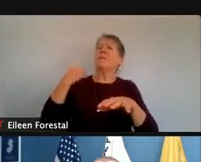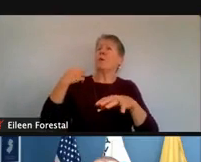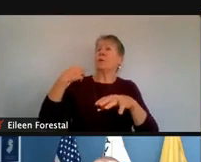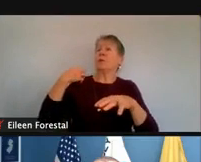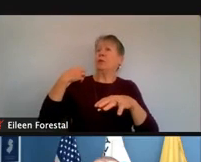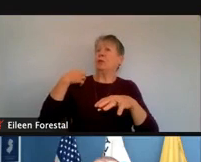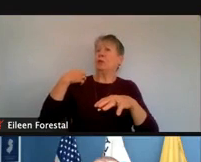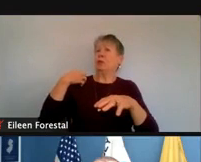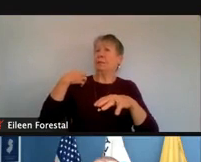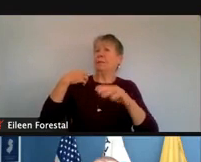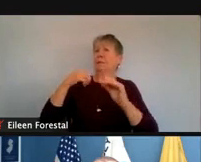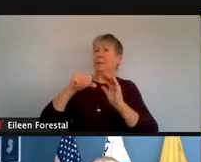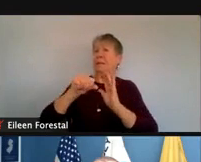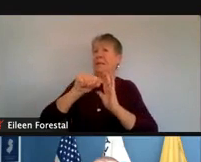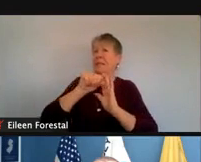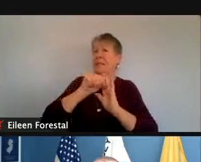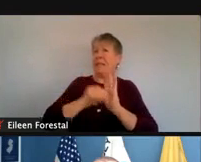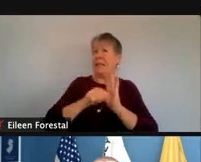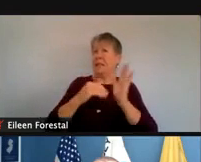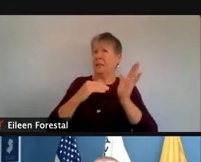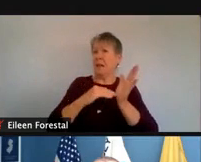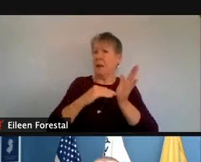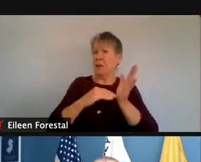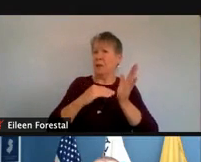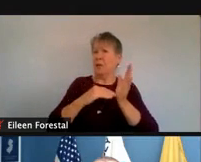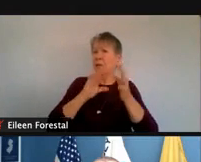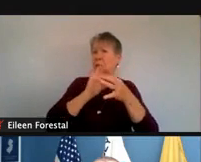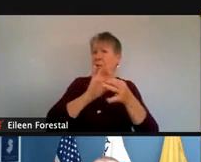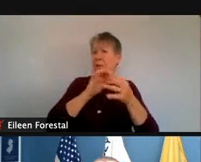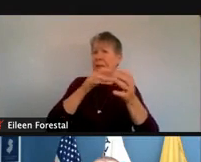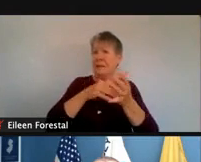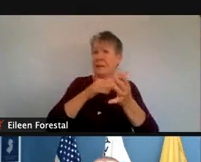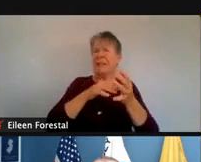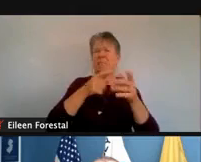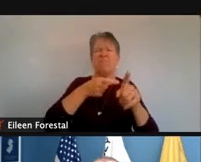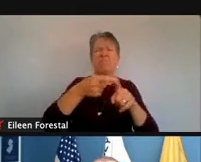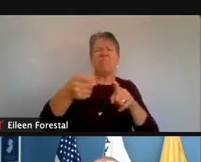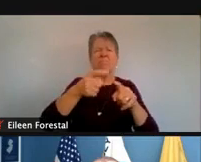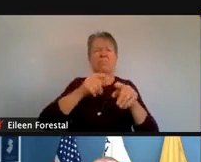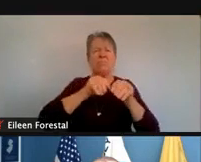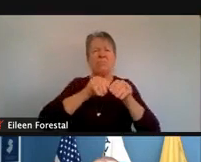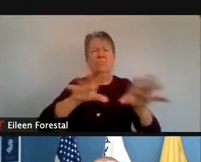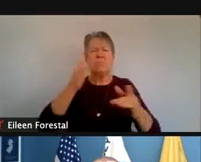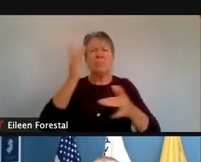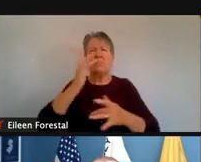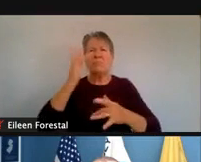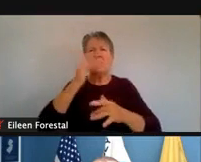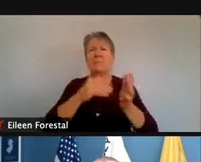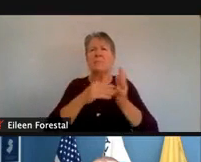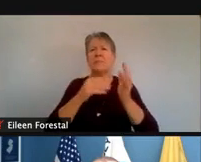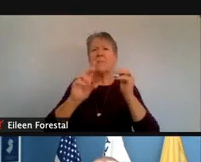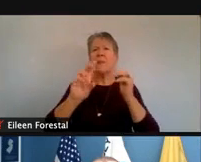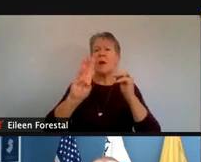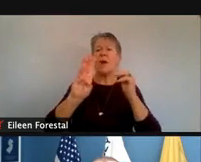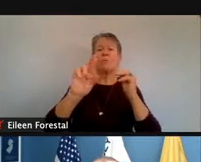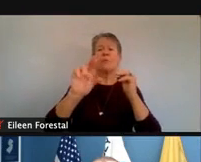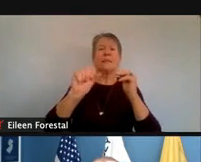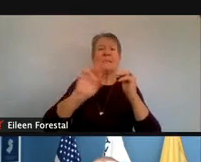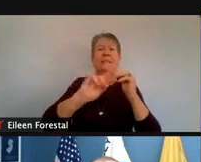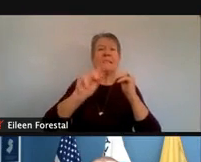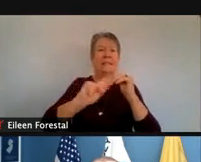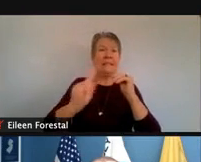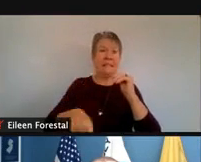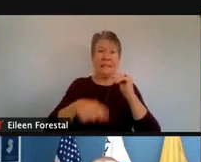today. After leaving the department, he spent nearly a decade at Merck and has deep knowledge and expertise